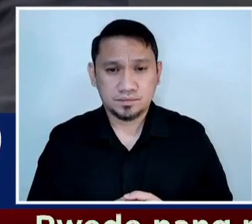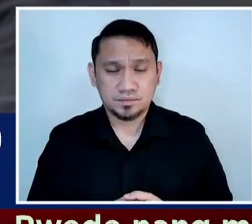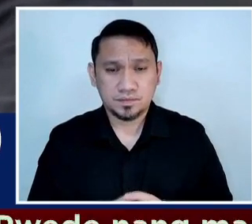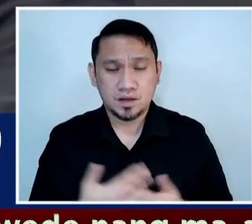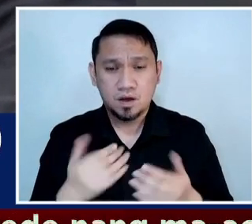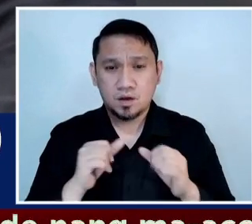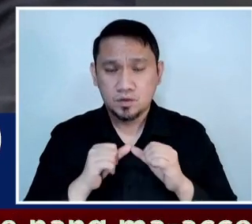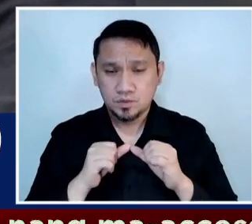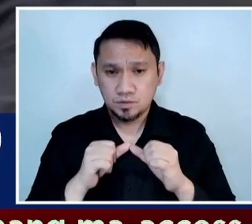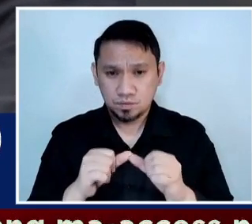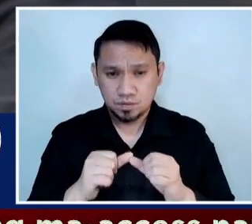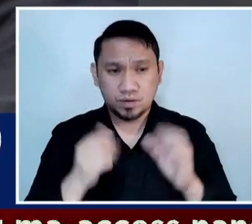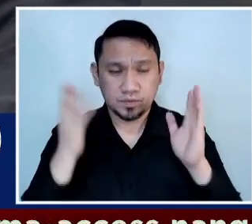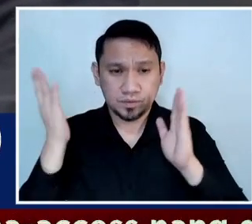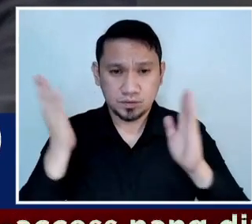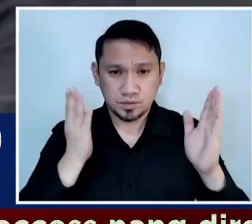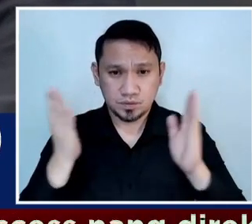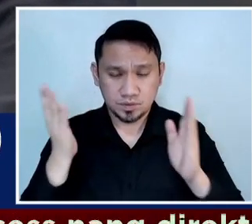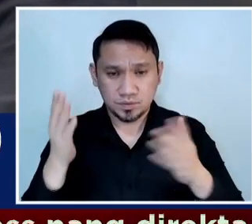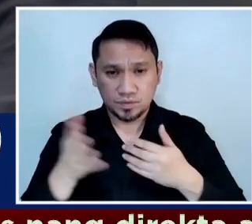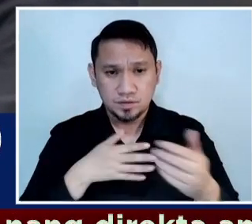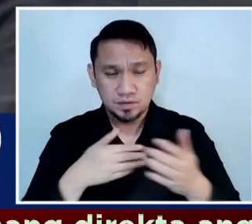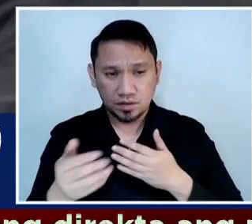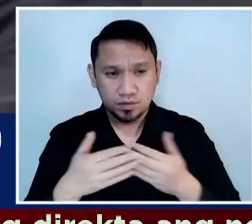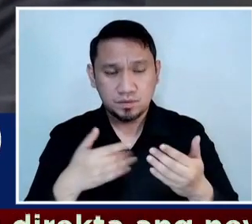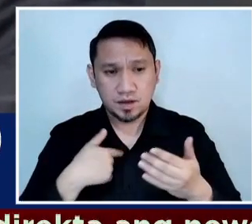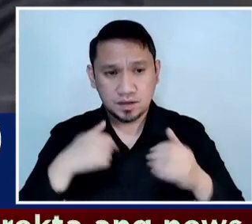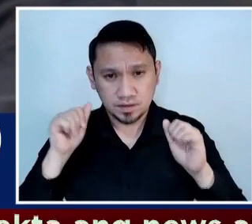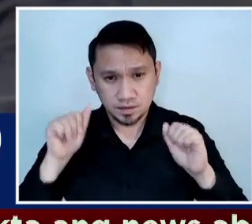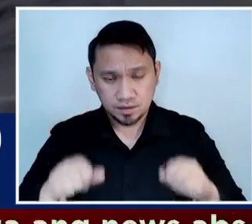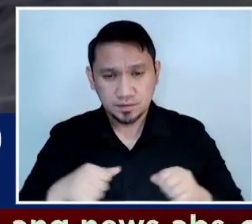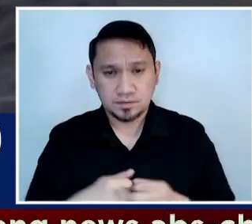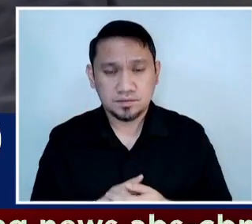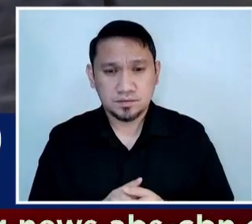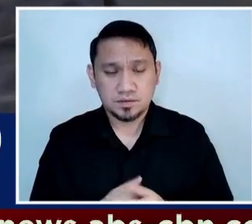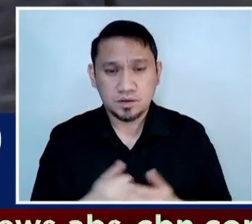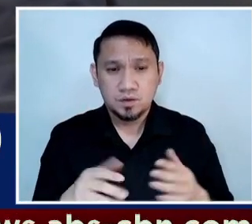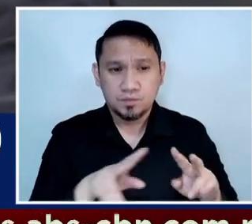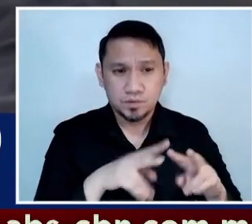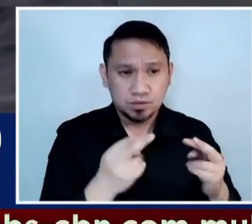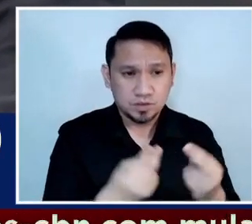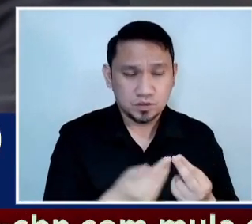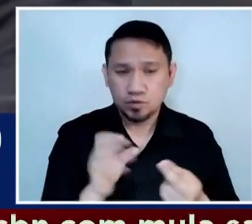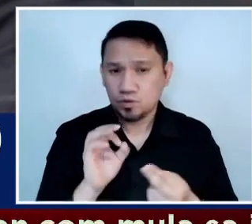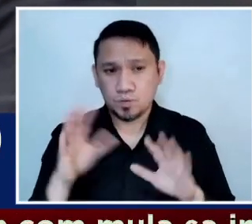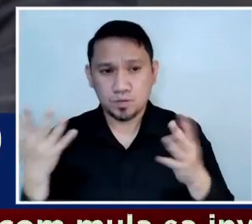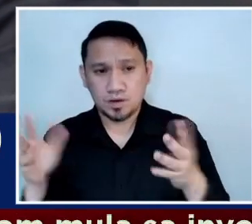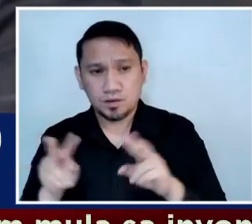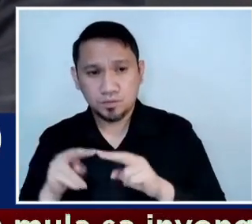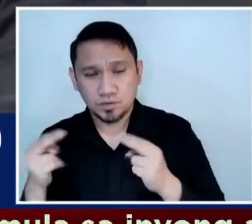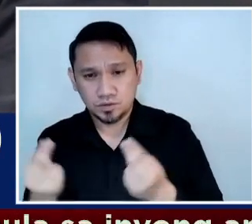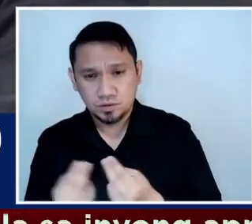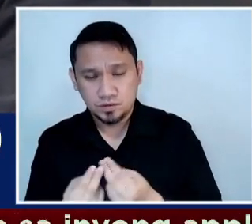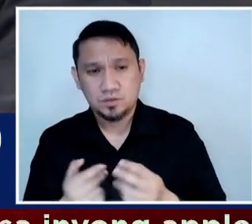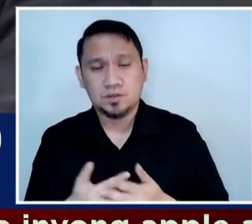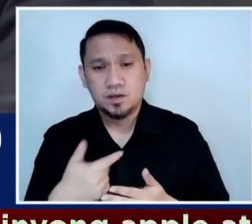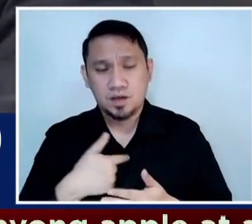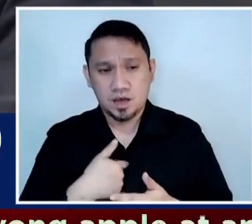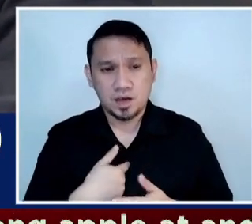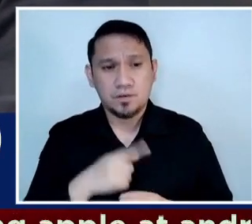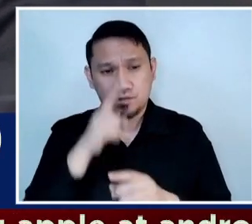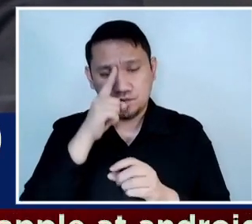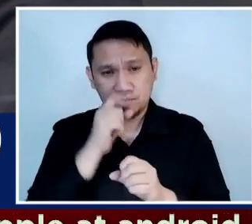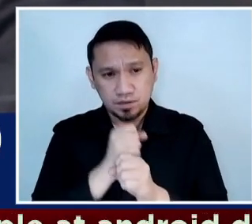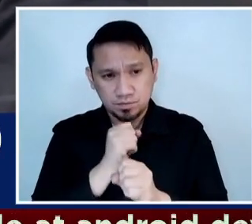Patuloy po akong magsisilbi sa anumang paraan. Nasa posisyon man ako o wala, mananatili akong tapat sa